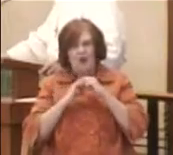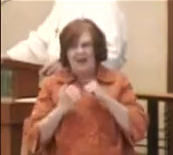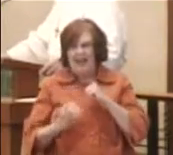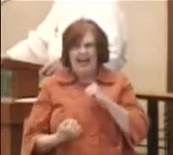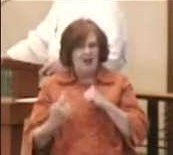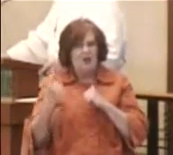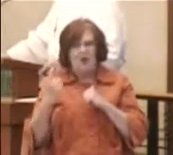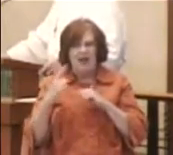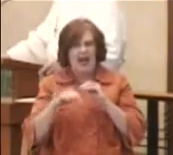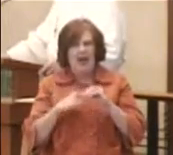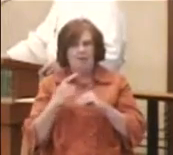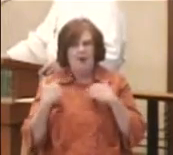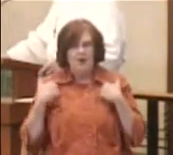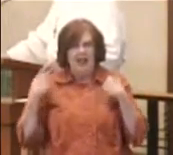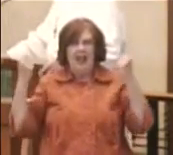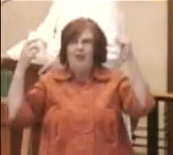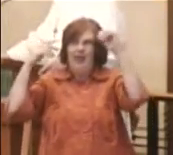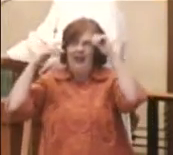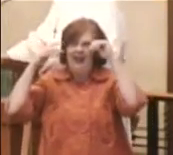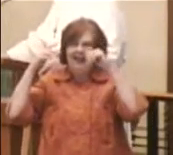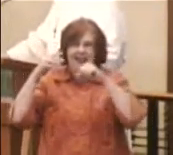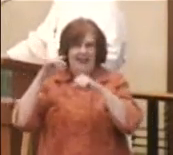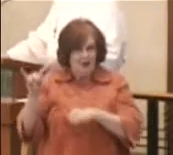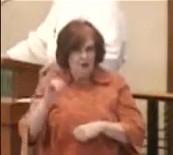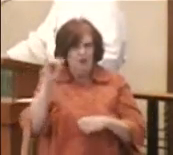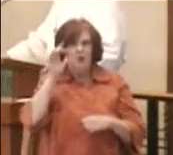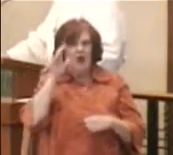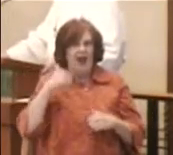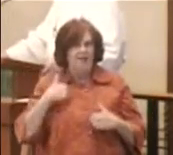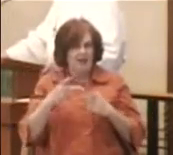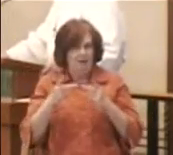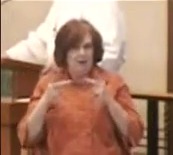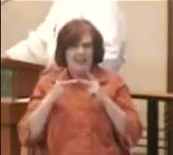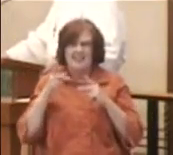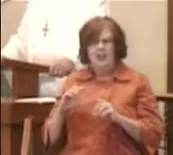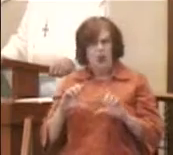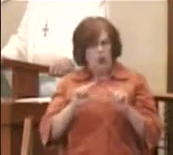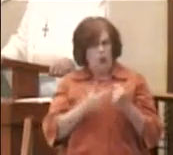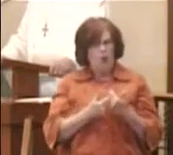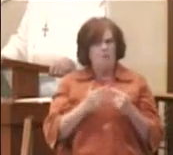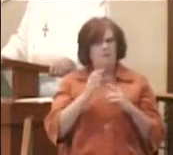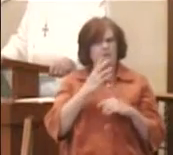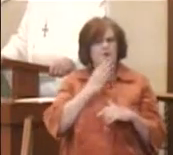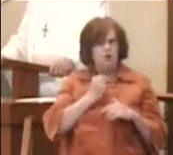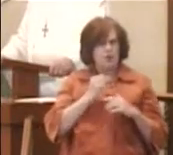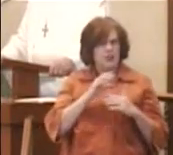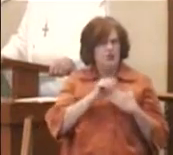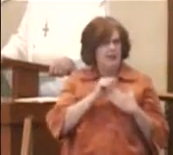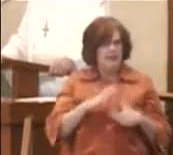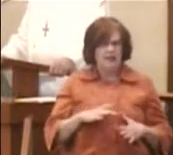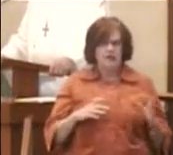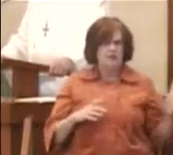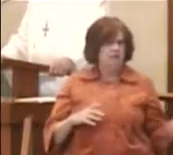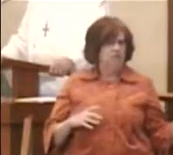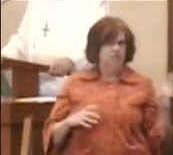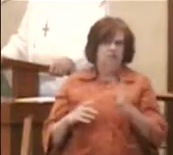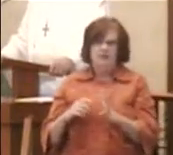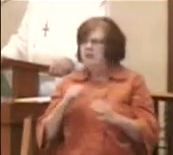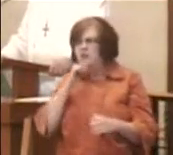anybody about the health coverage you will have in a place where there is no death or mourning or crying